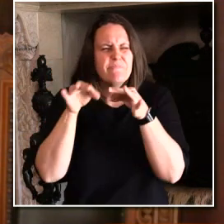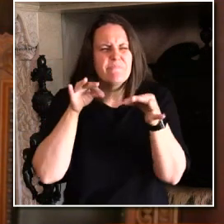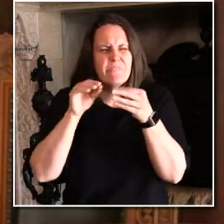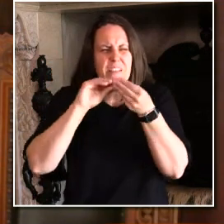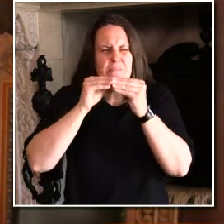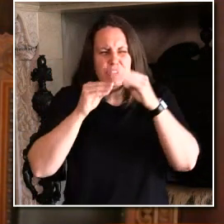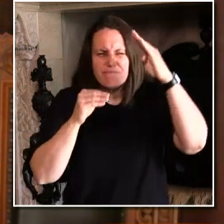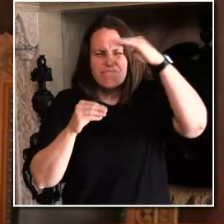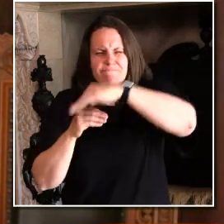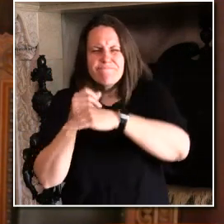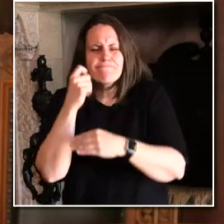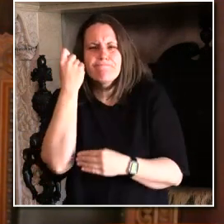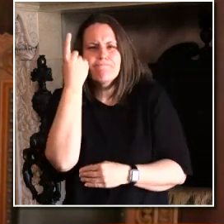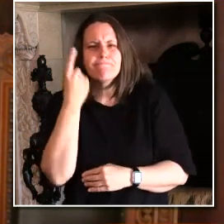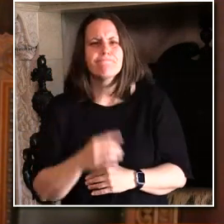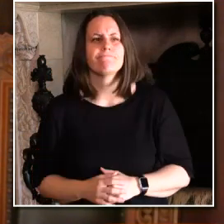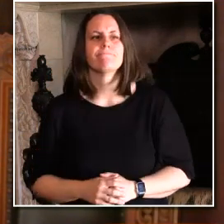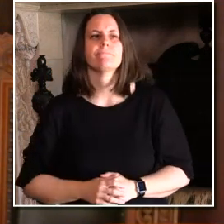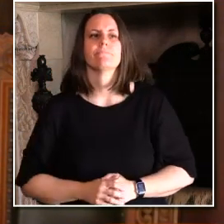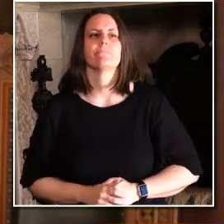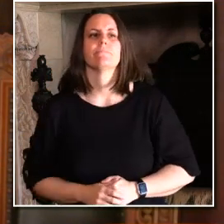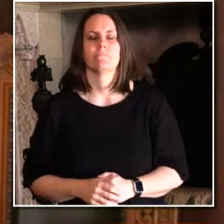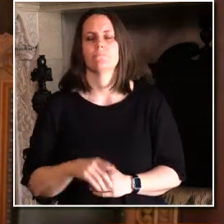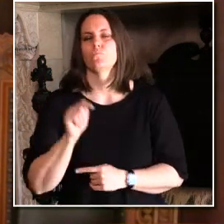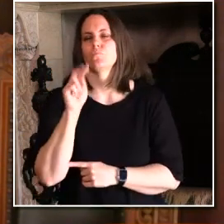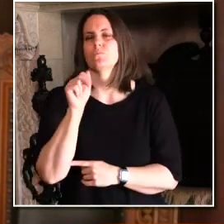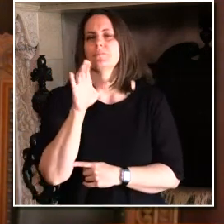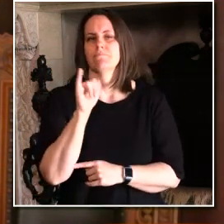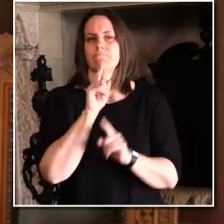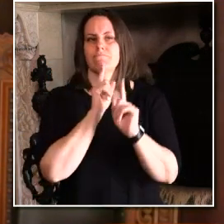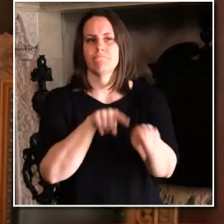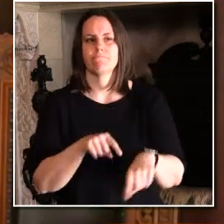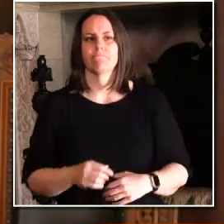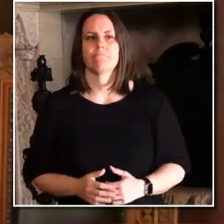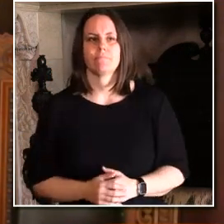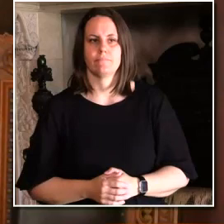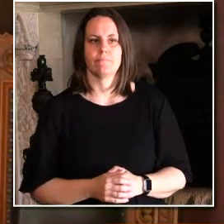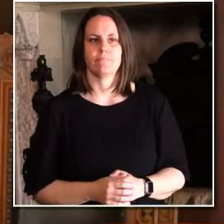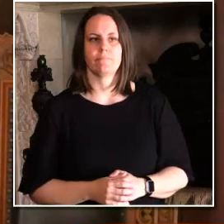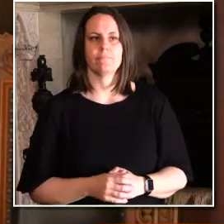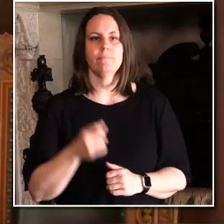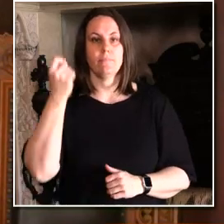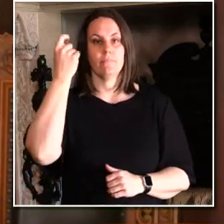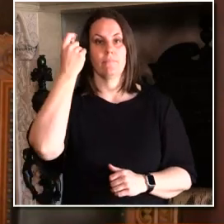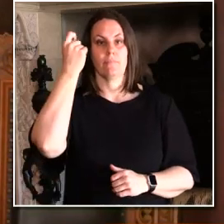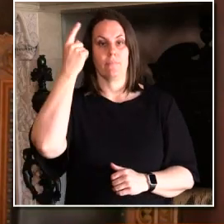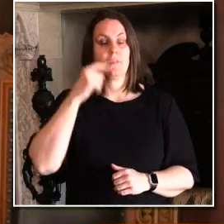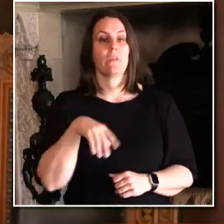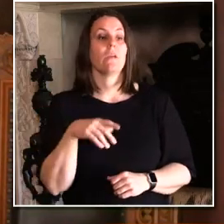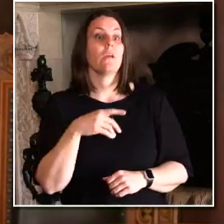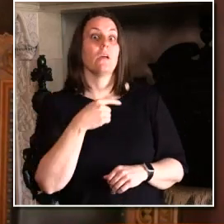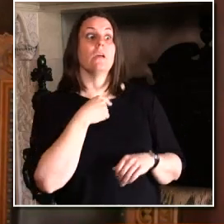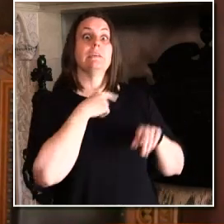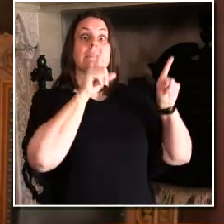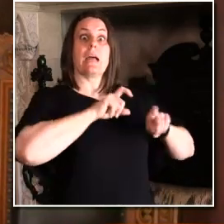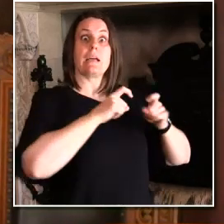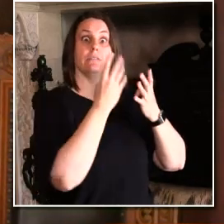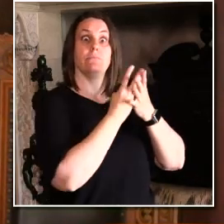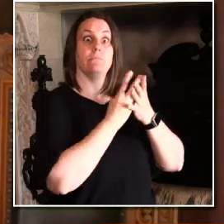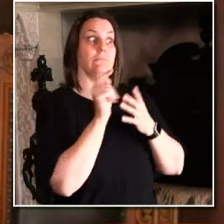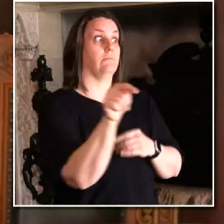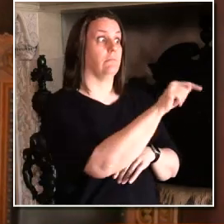Sure. So the 14-day decrease in testing piece. So what we want to see is